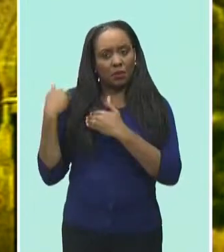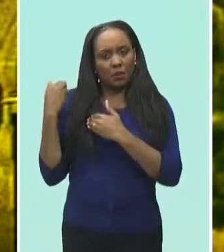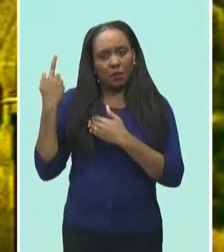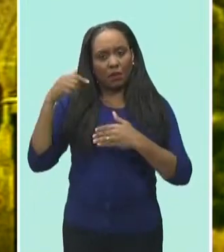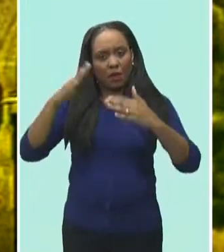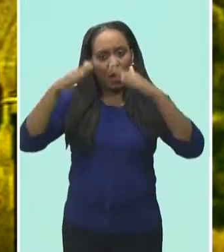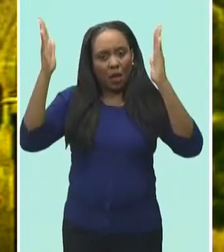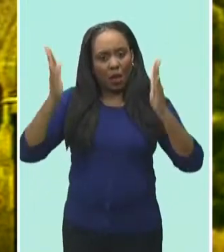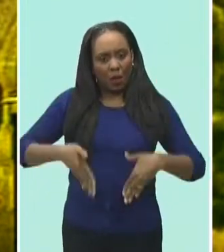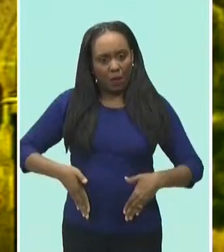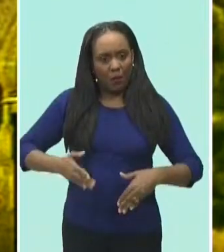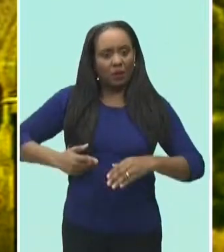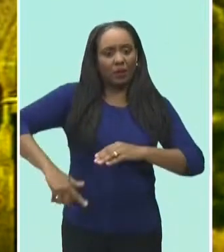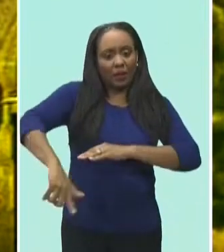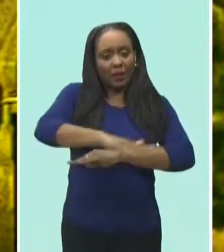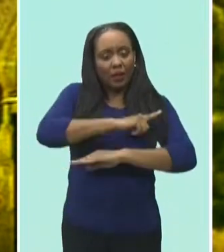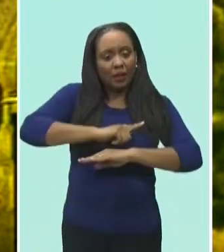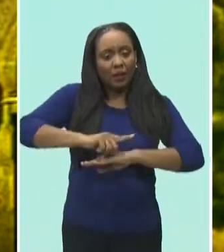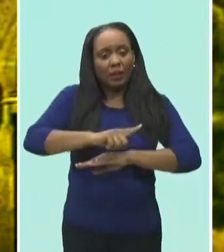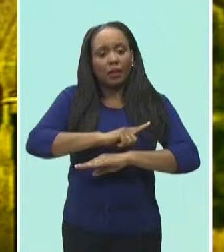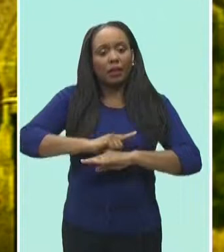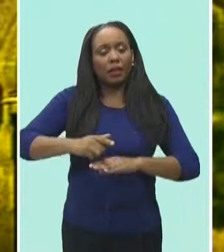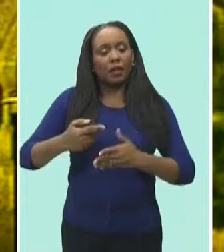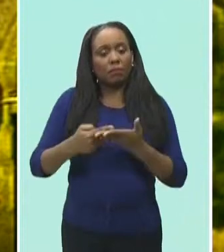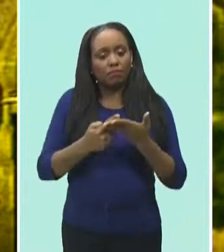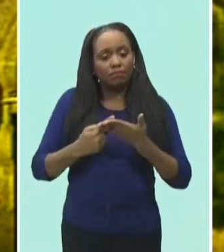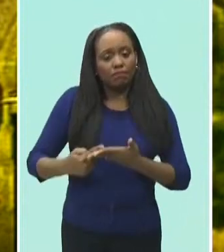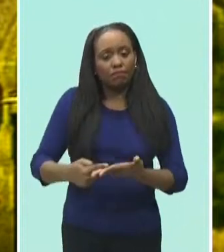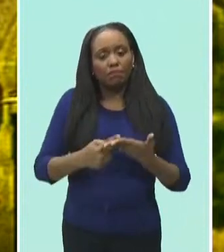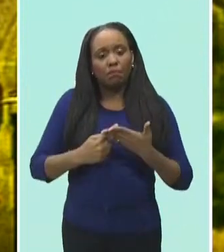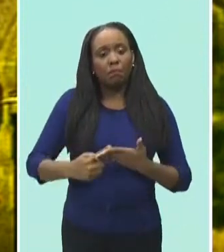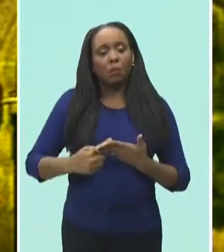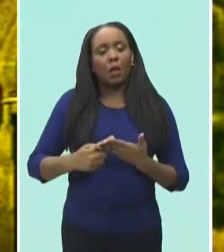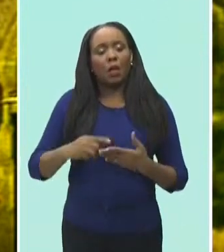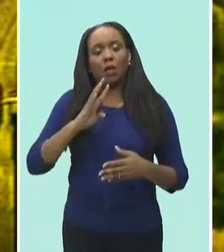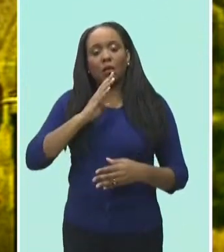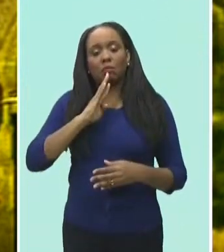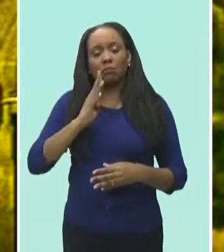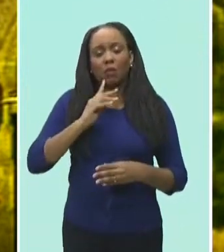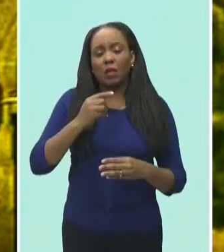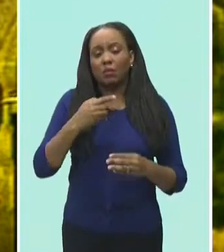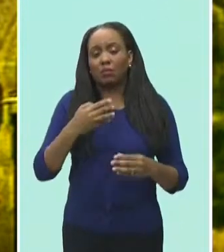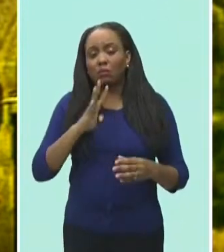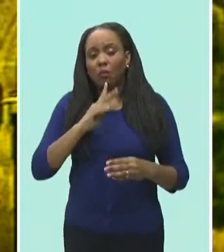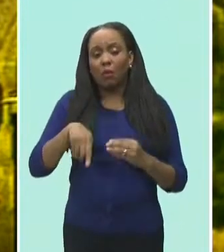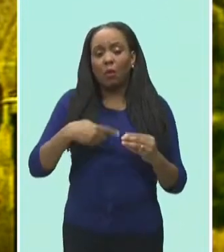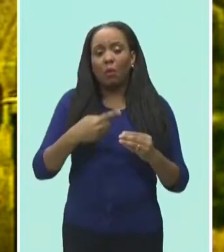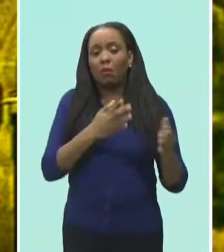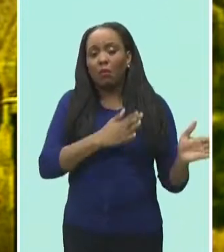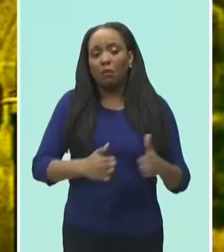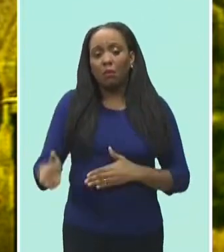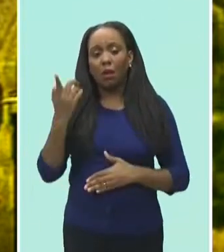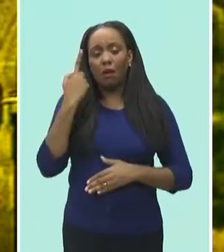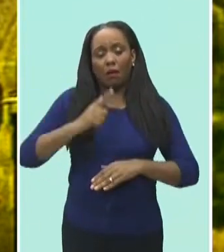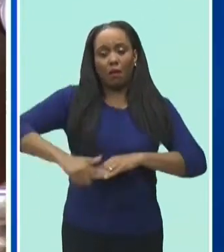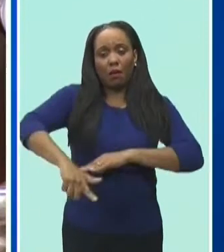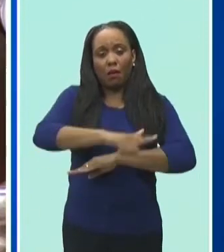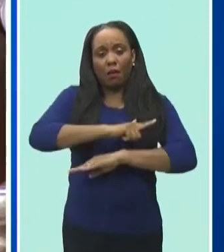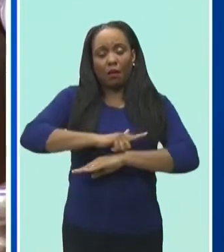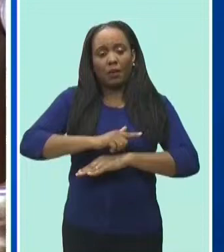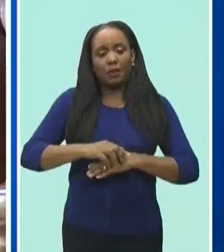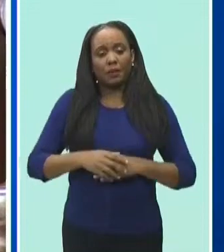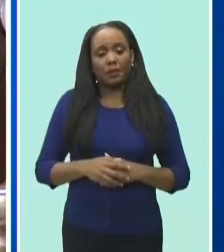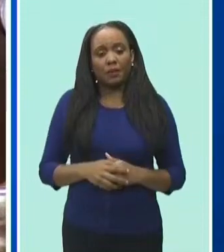and Rural Development George Payne, as he led off debate on the resolution, updated Parliament on plans for that land. This